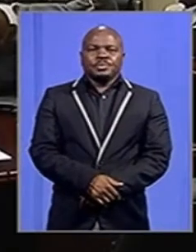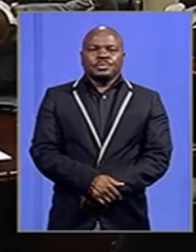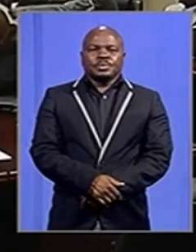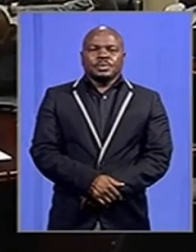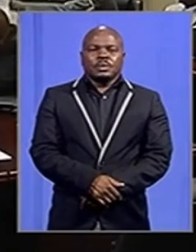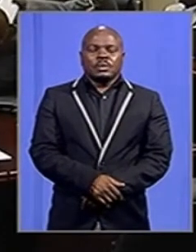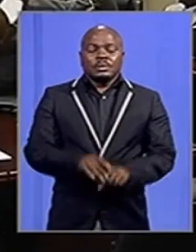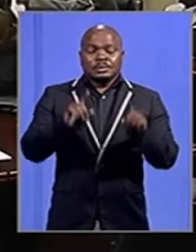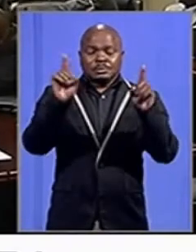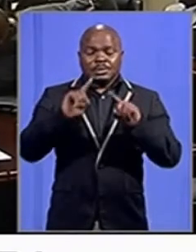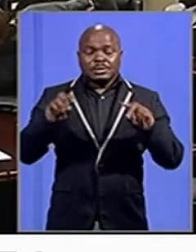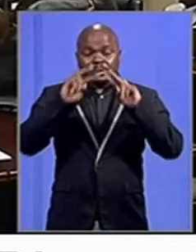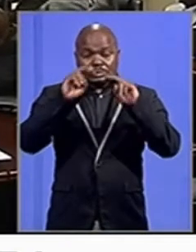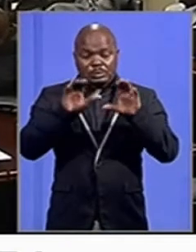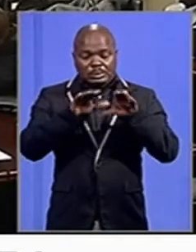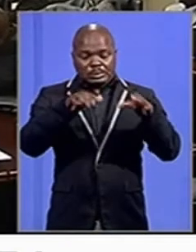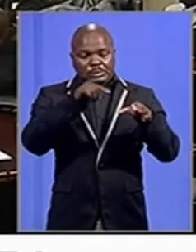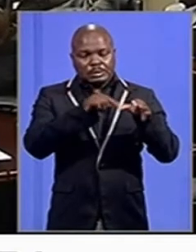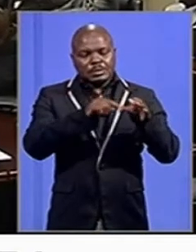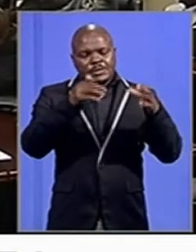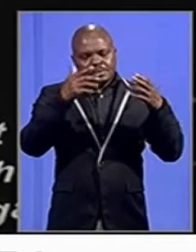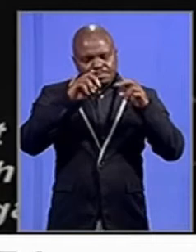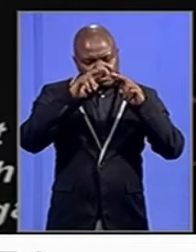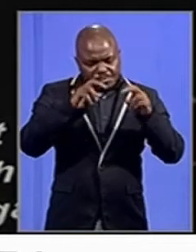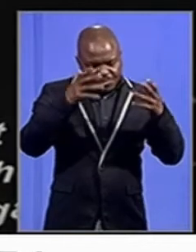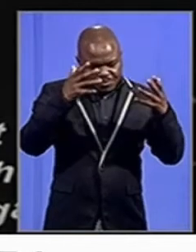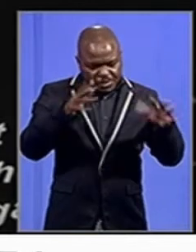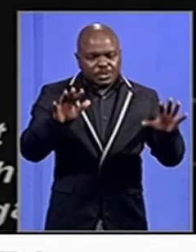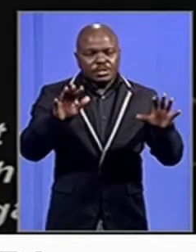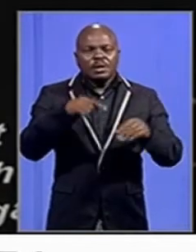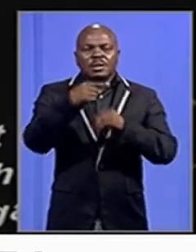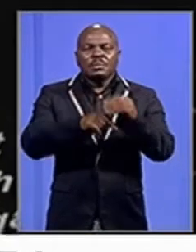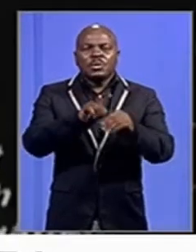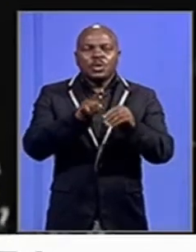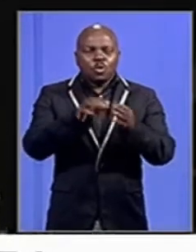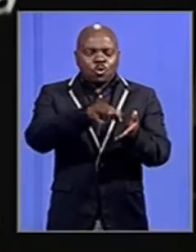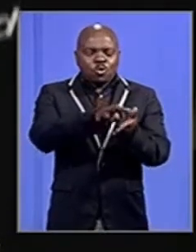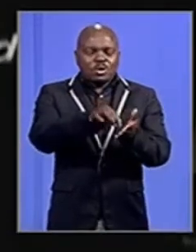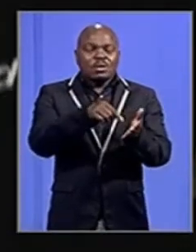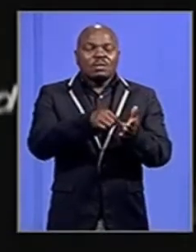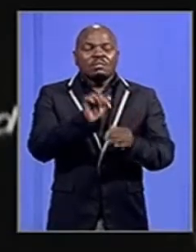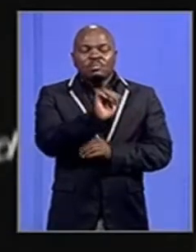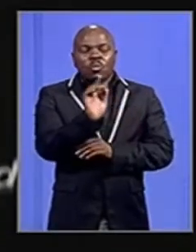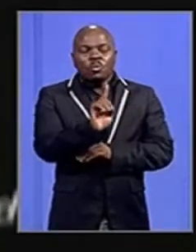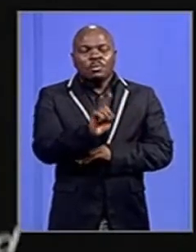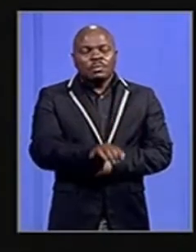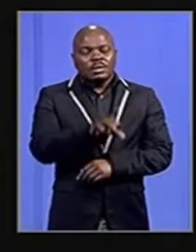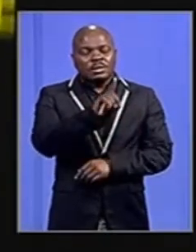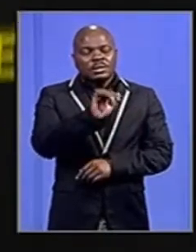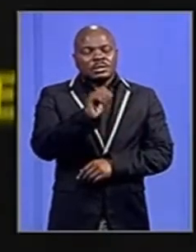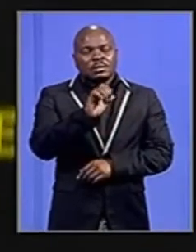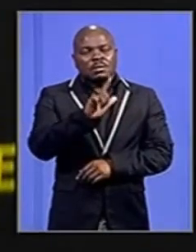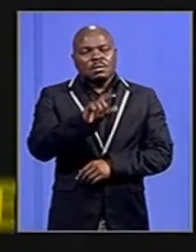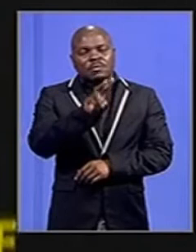Lephata le le kgathagileng la dipatlisiso le kgotlhisitse pegelo ya lona tebang le kontraka e e reboletsweng Digital Vibes. Dibeke di le tharo tse